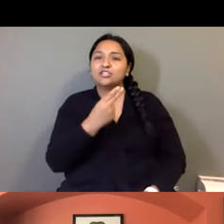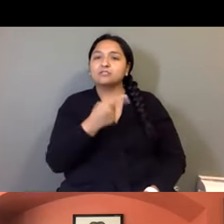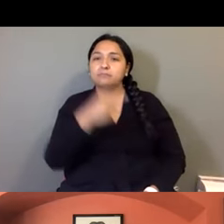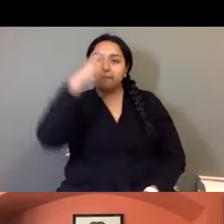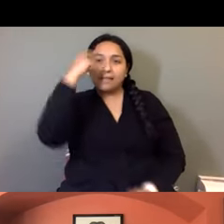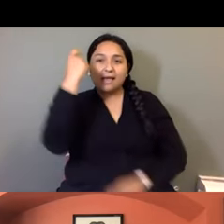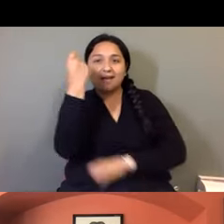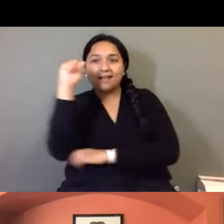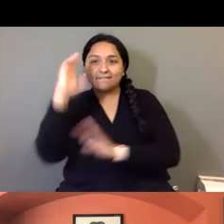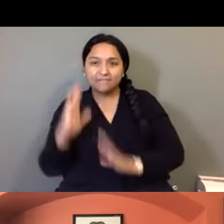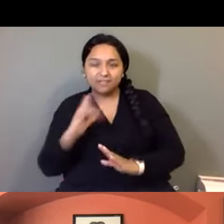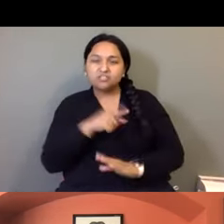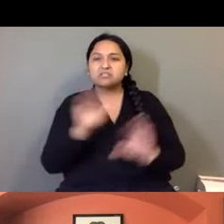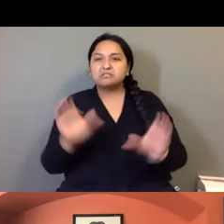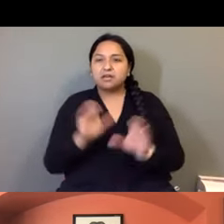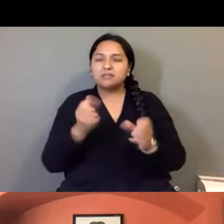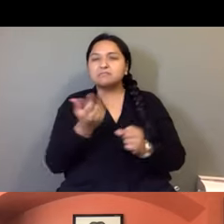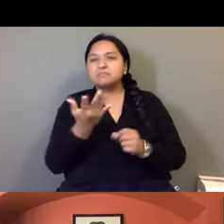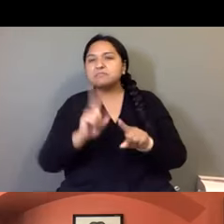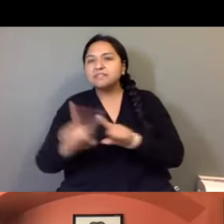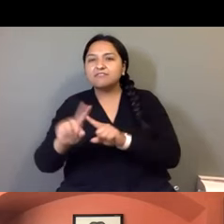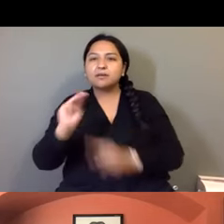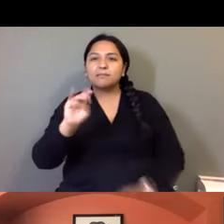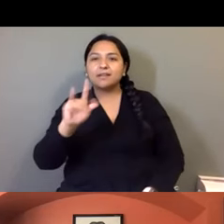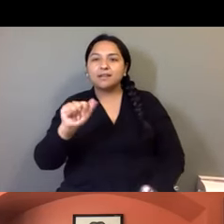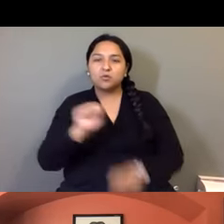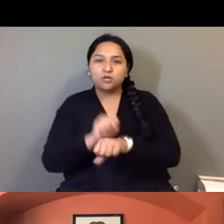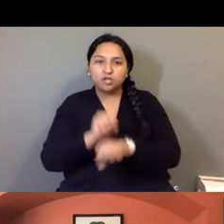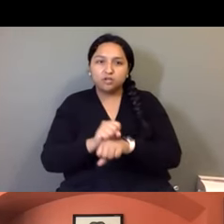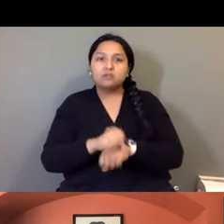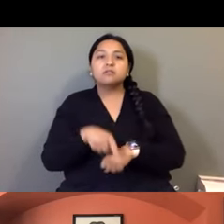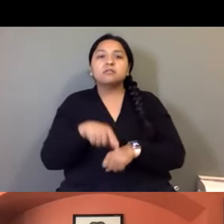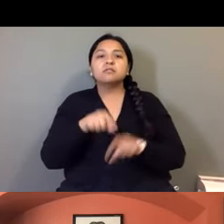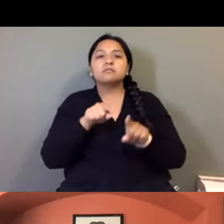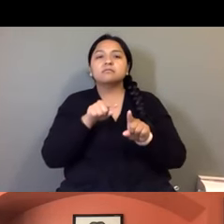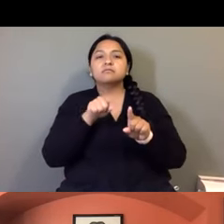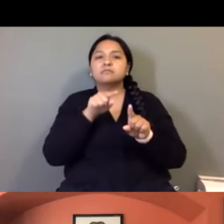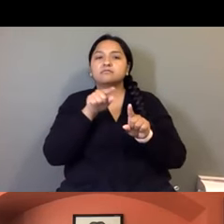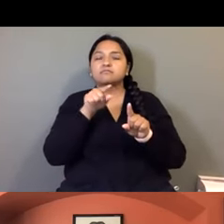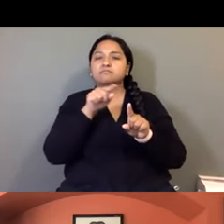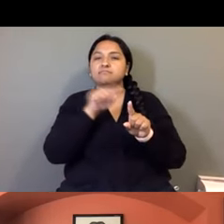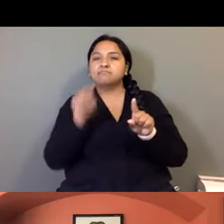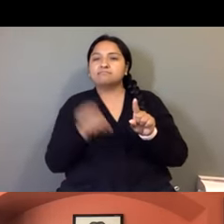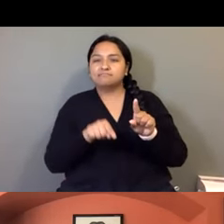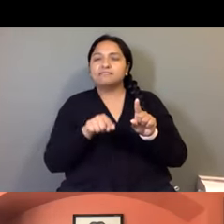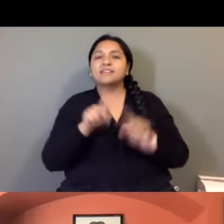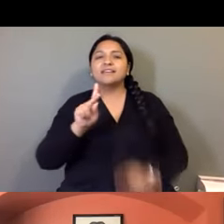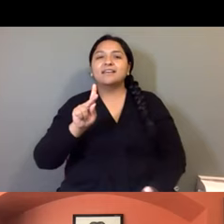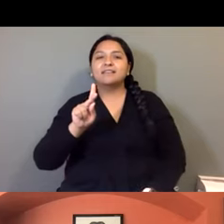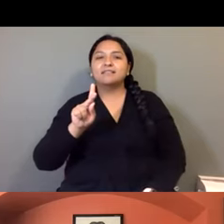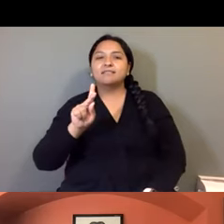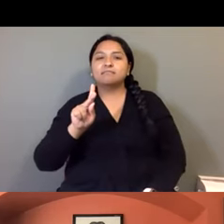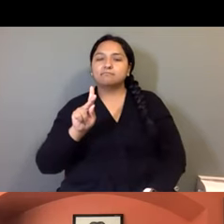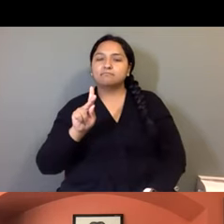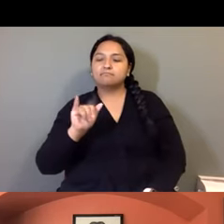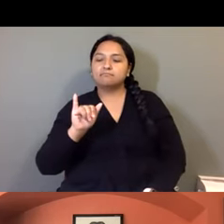does multimedia work. Below her, holding up an origami butterfly that we are going to learn from today, is Kaya Marbin, who is the